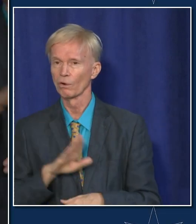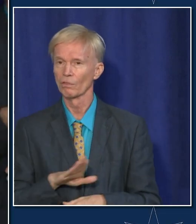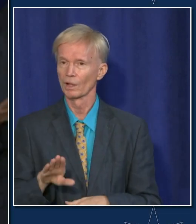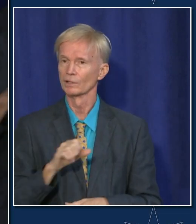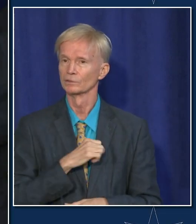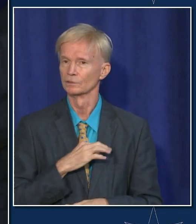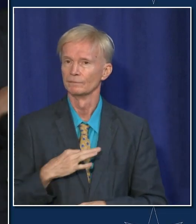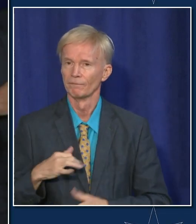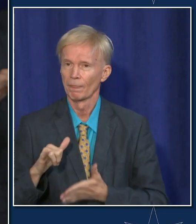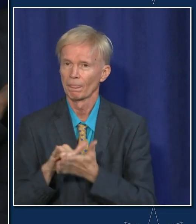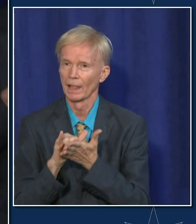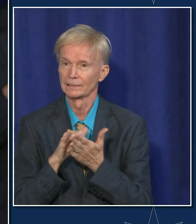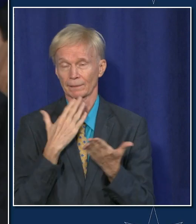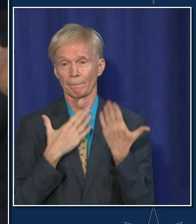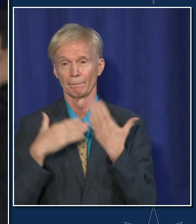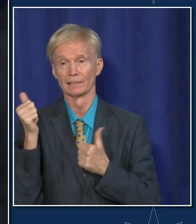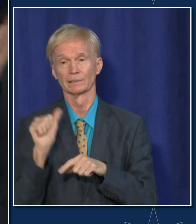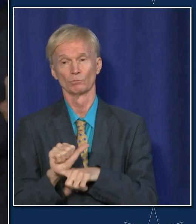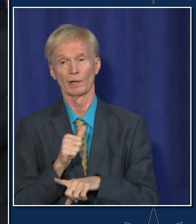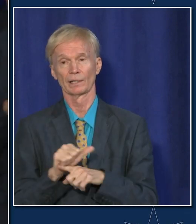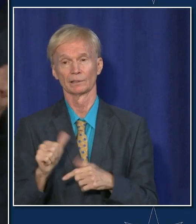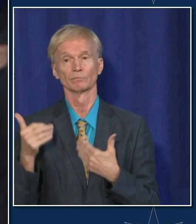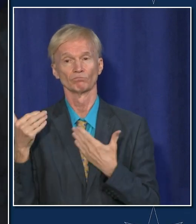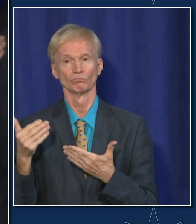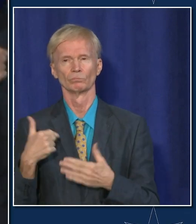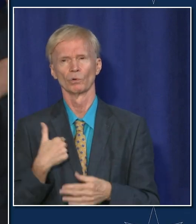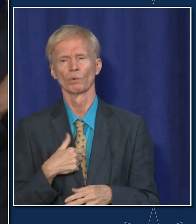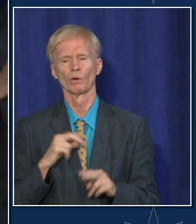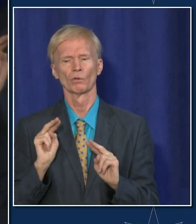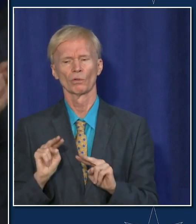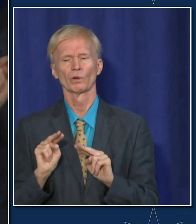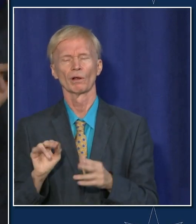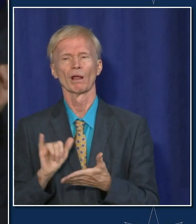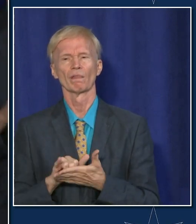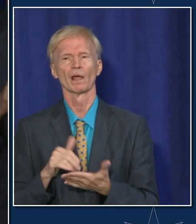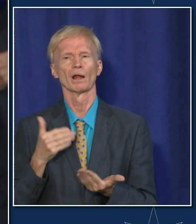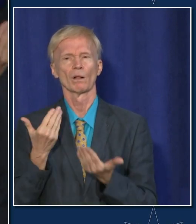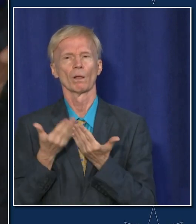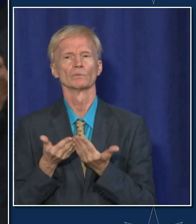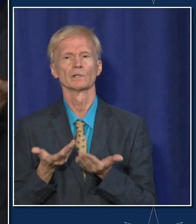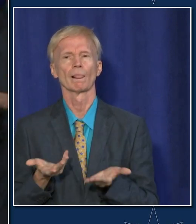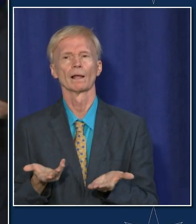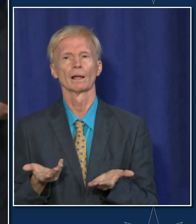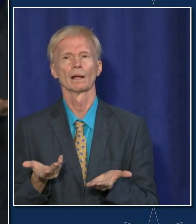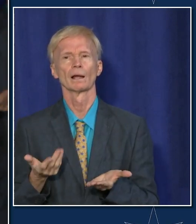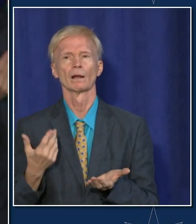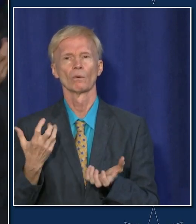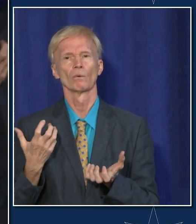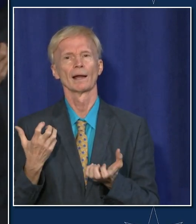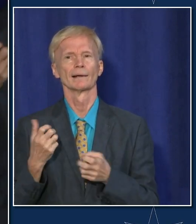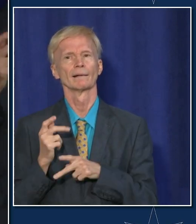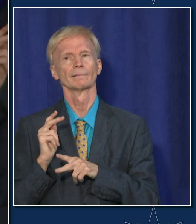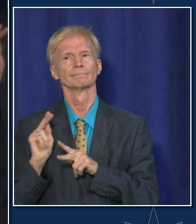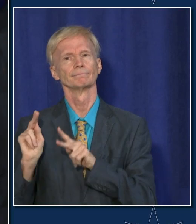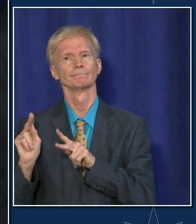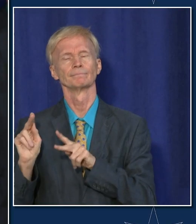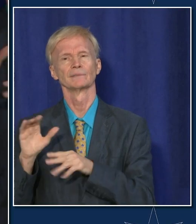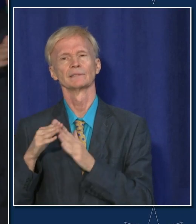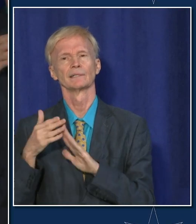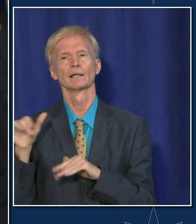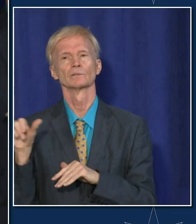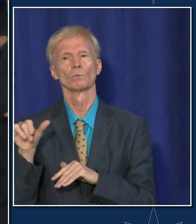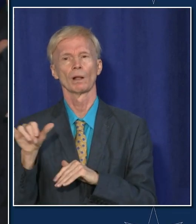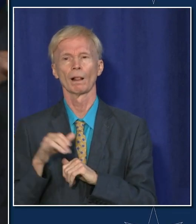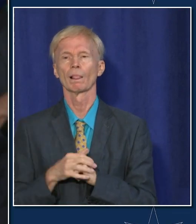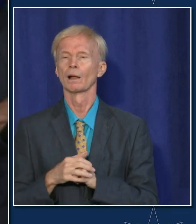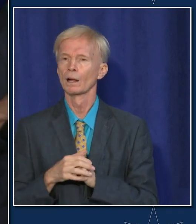employees. We think that's a best practice, and certainly one that we're looking at closely here at the city as well.